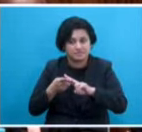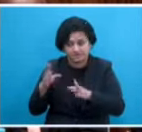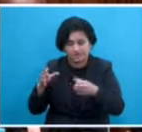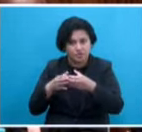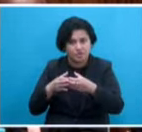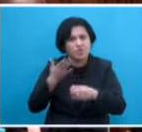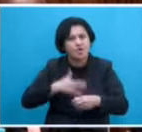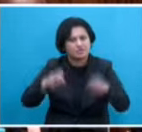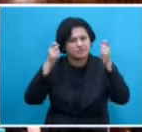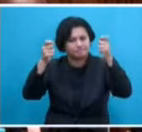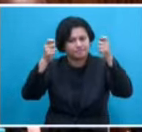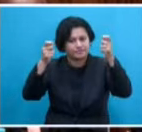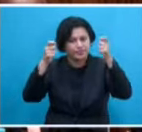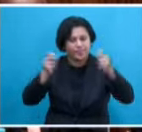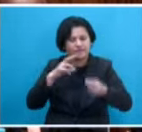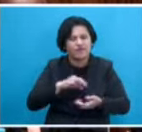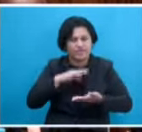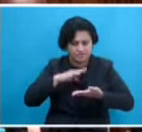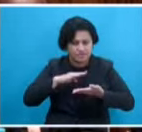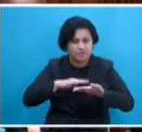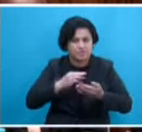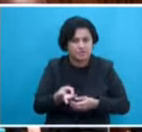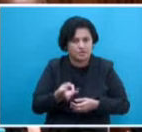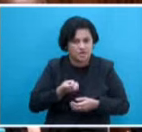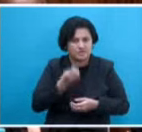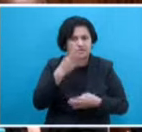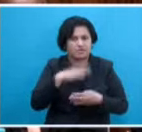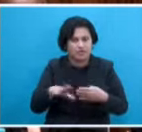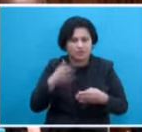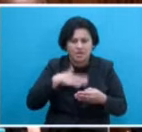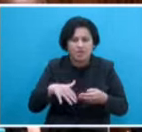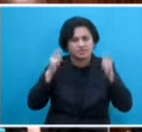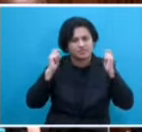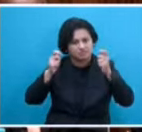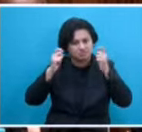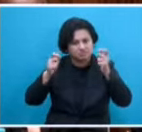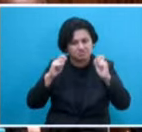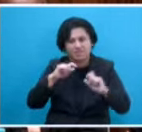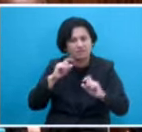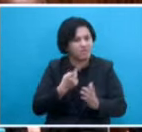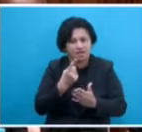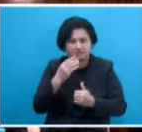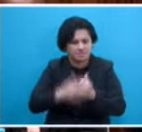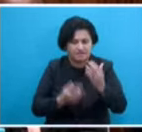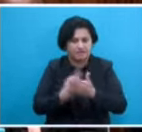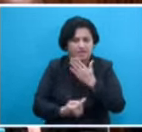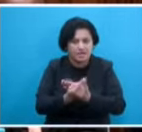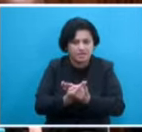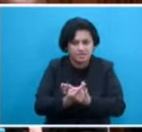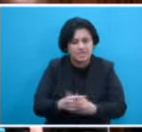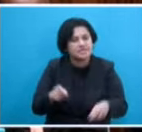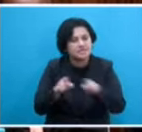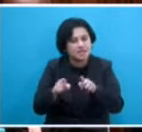and advocate for the $4 minimum wage and workers' rights, which, by the way, the people